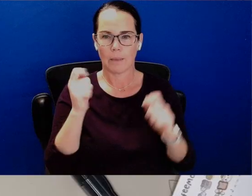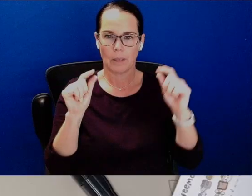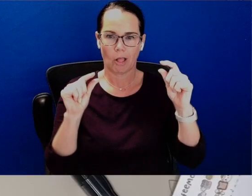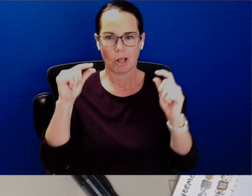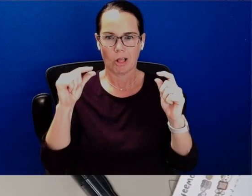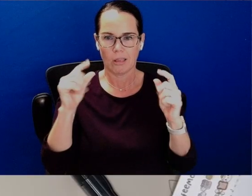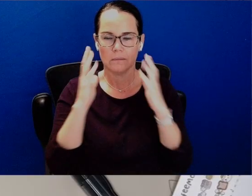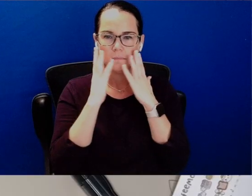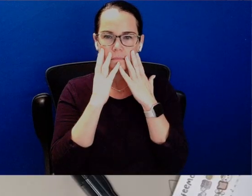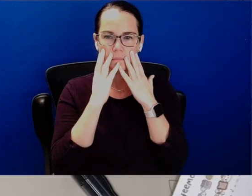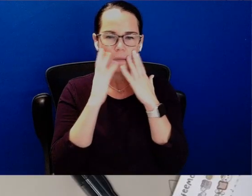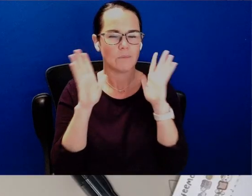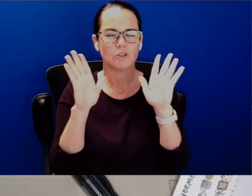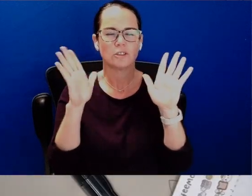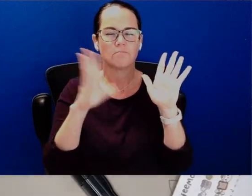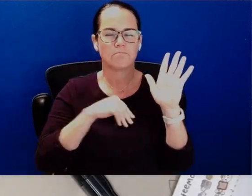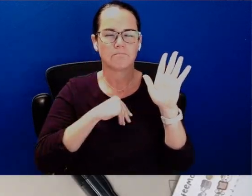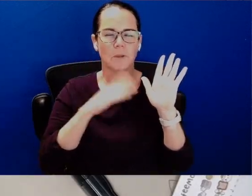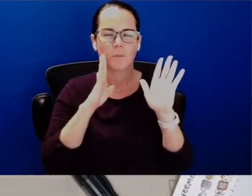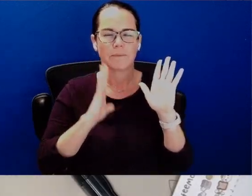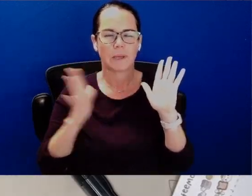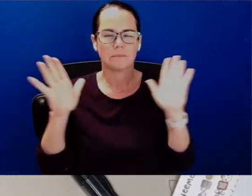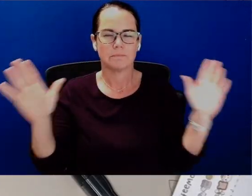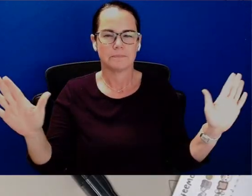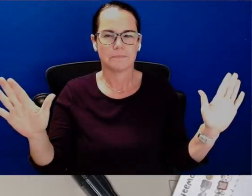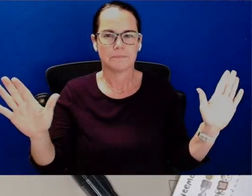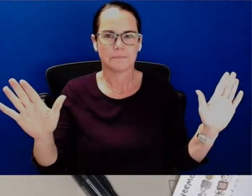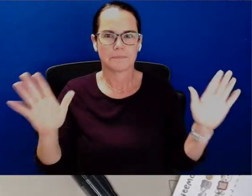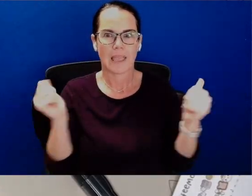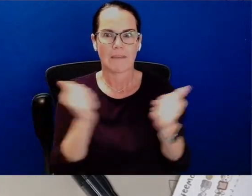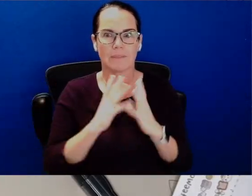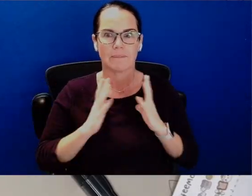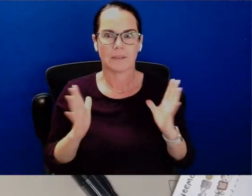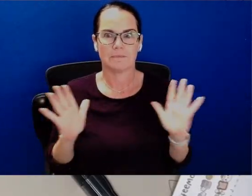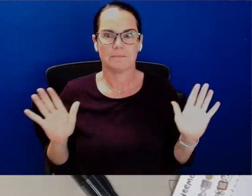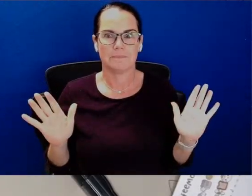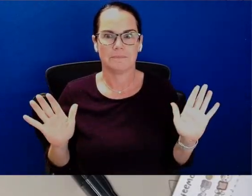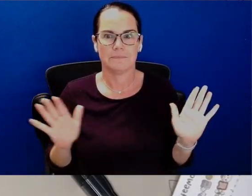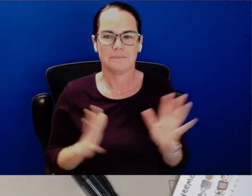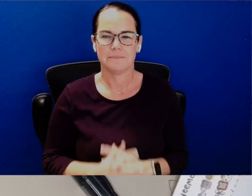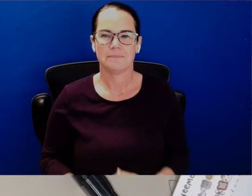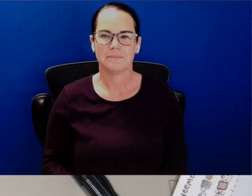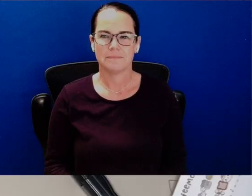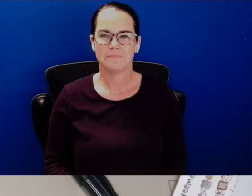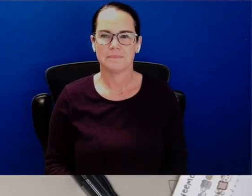crooked. I'm just gonna go with it. It's gonna be fine. Everything's fine.